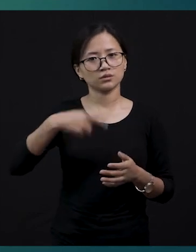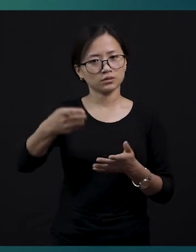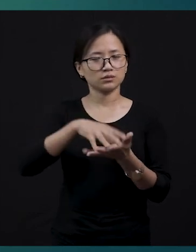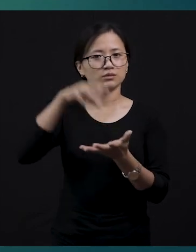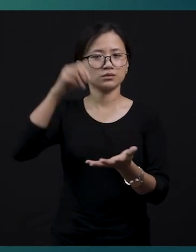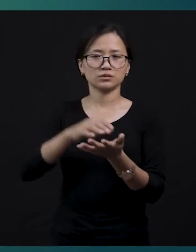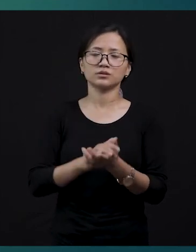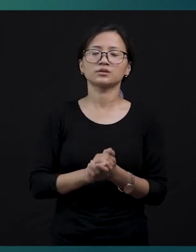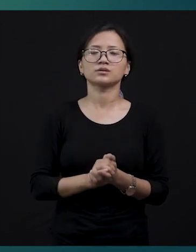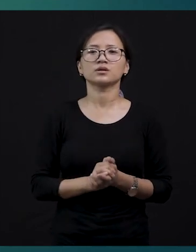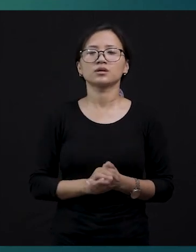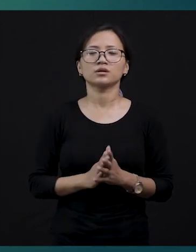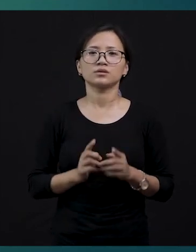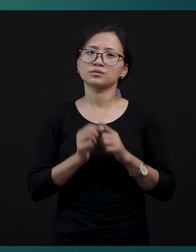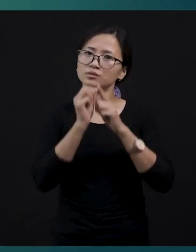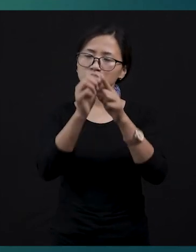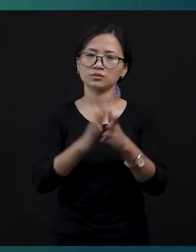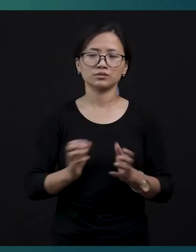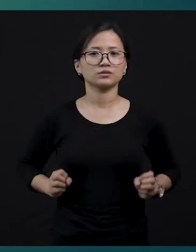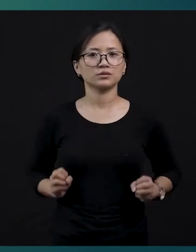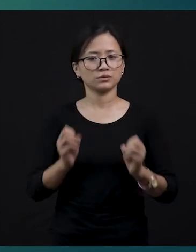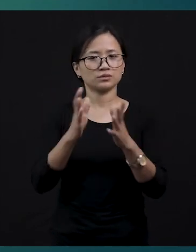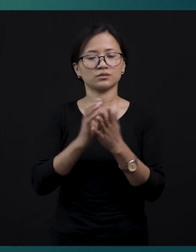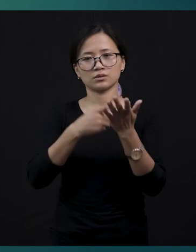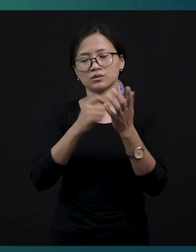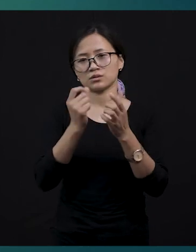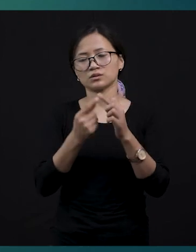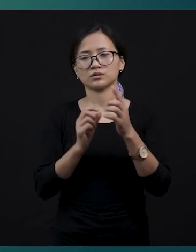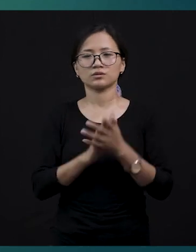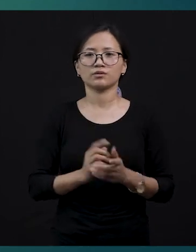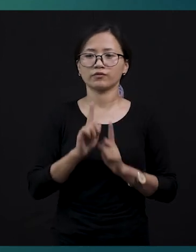class. I want you to be present, be ready, look at your routines, and then